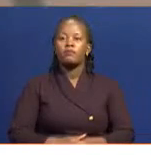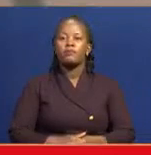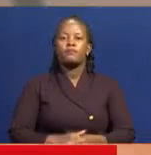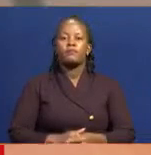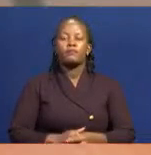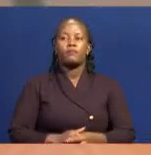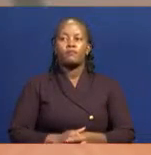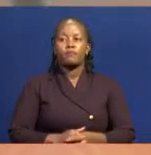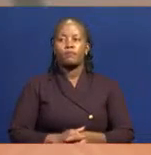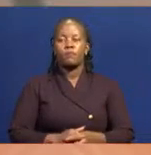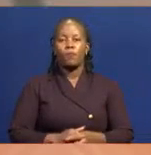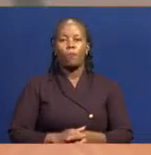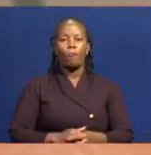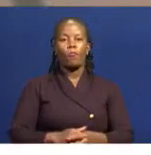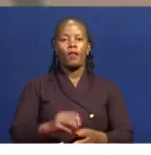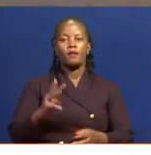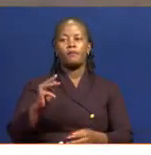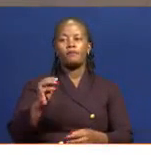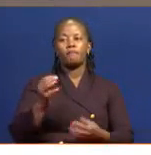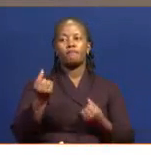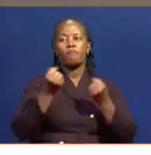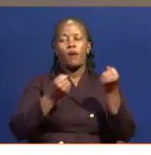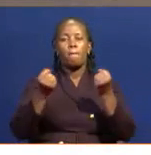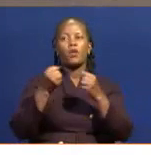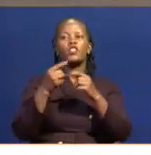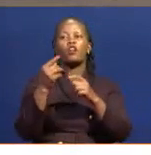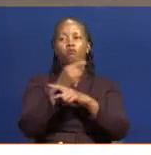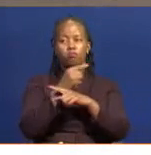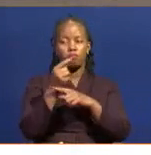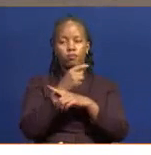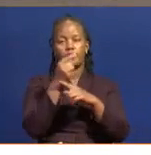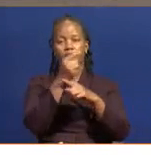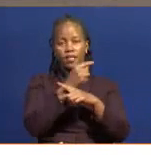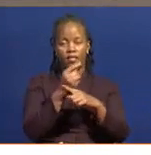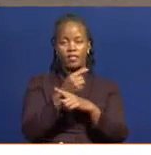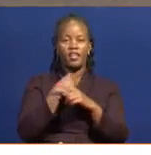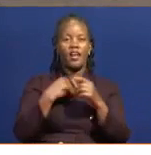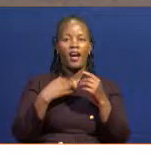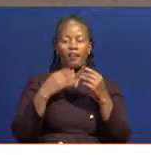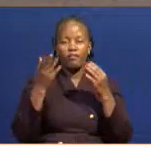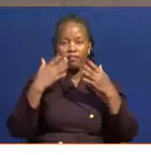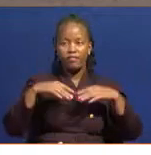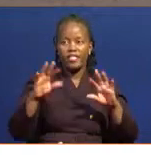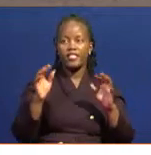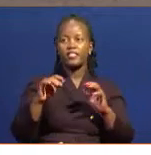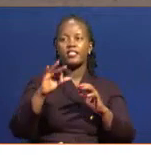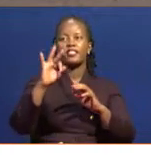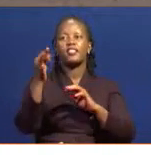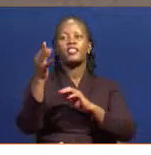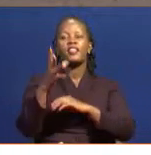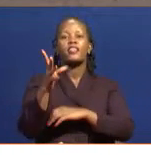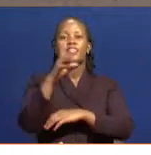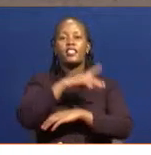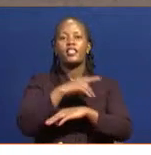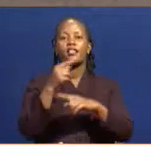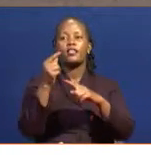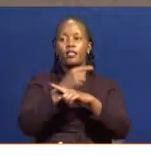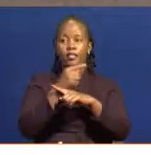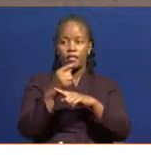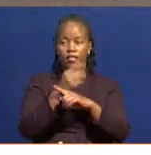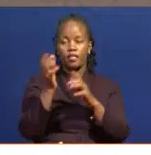Elsewhere, motocross trainer Andre has concluded his tour of Kenya after three-day training course of Kenya's